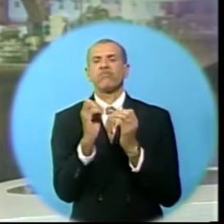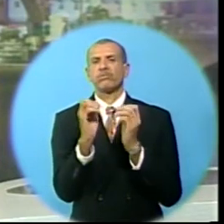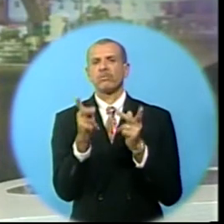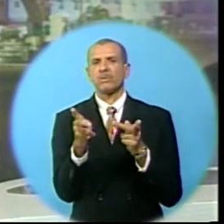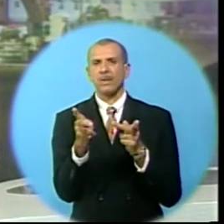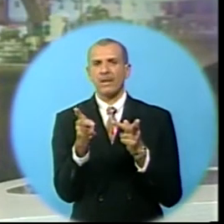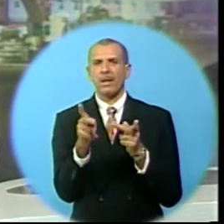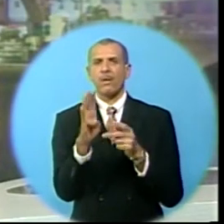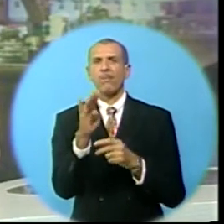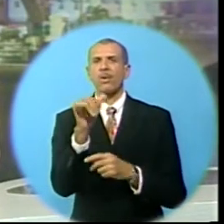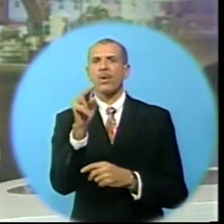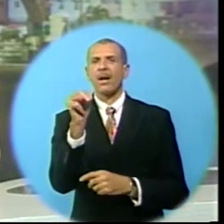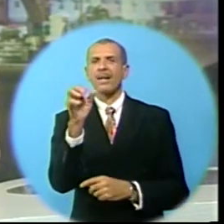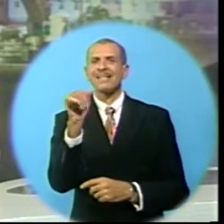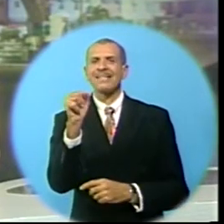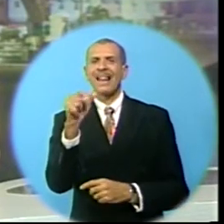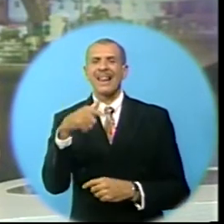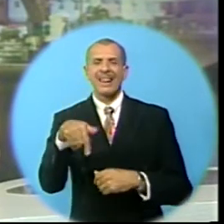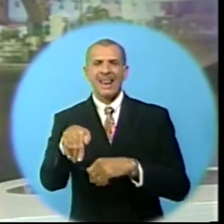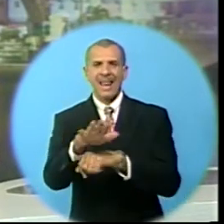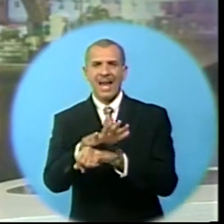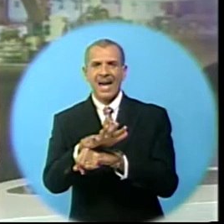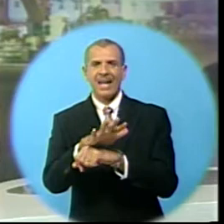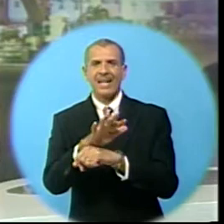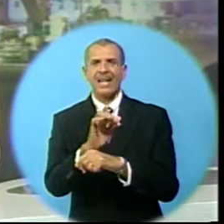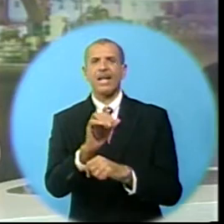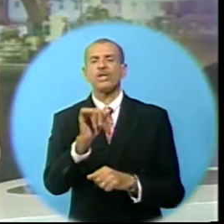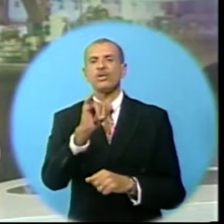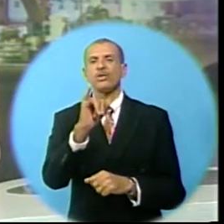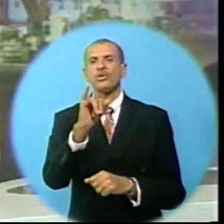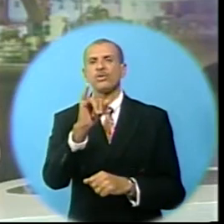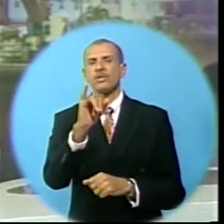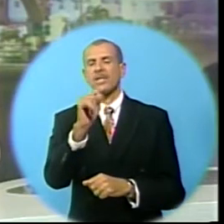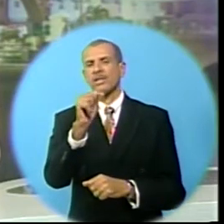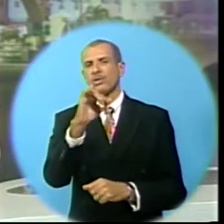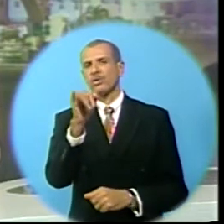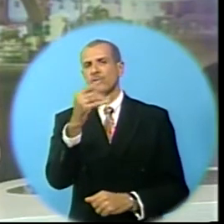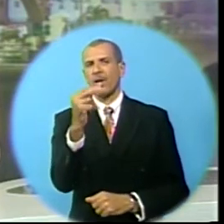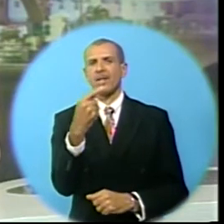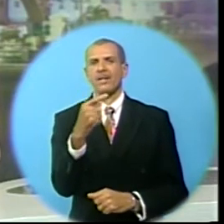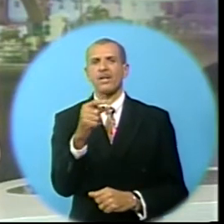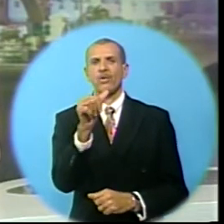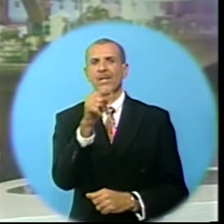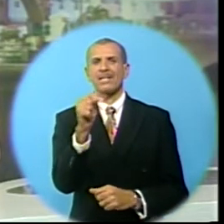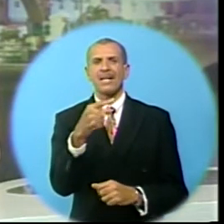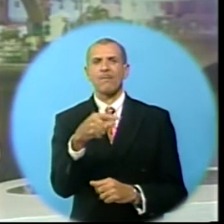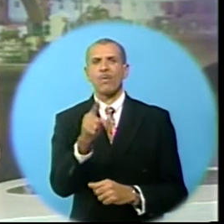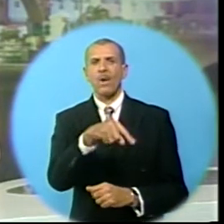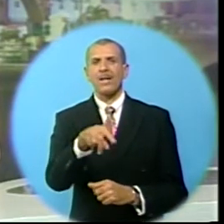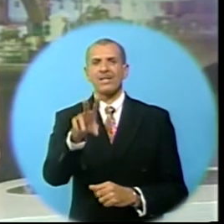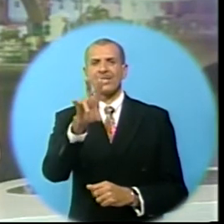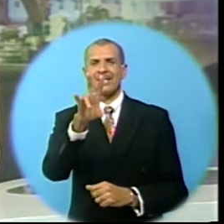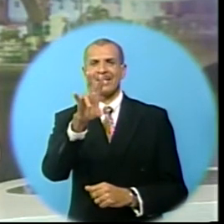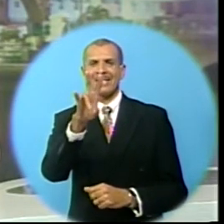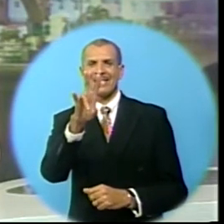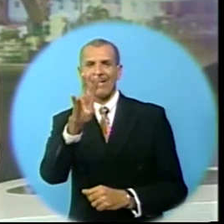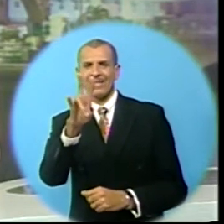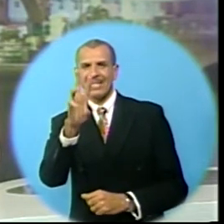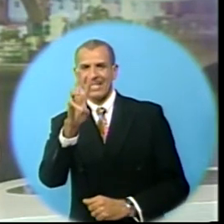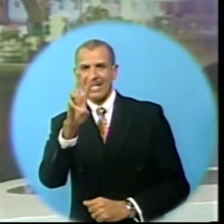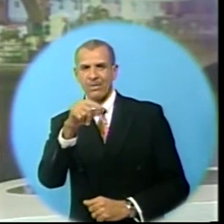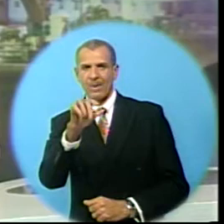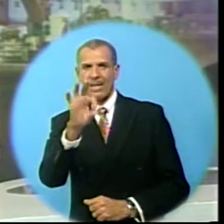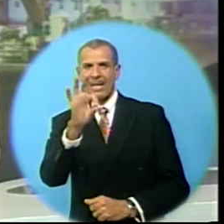side. This was at the Gall Hill playing field in St. John recently. Batting first, Green Team racked up 176 in